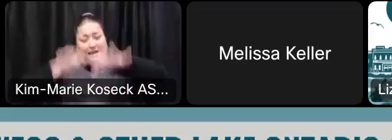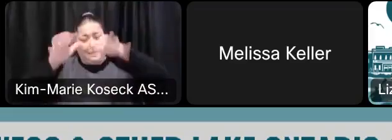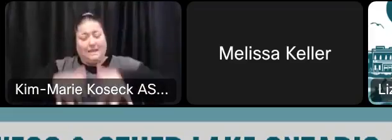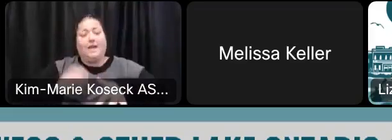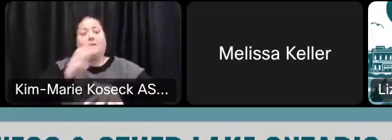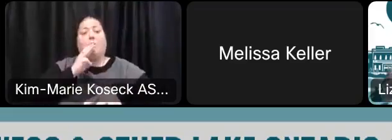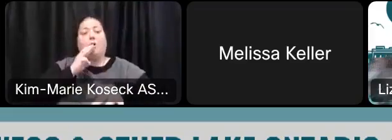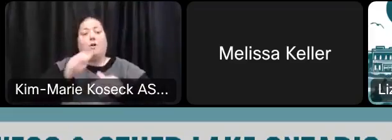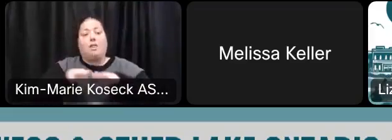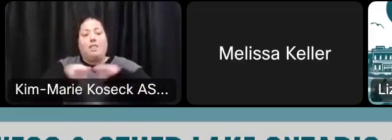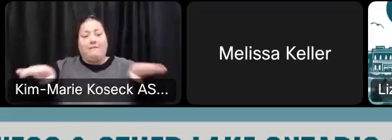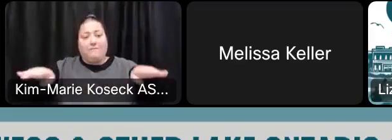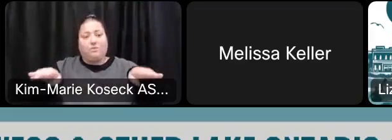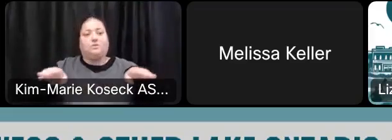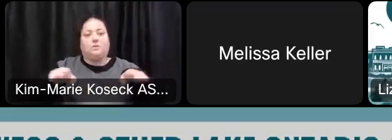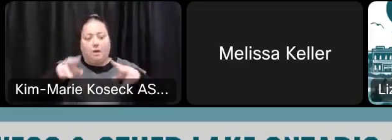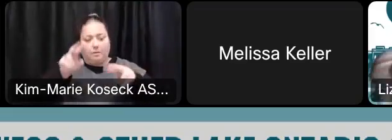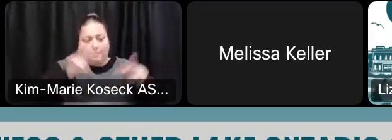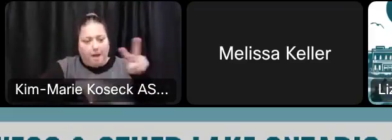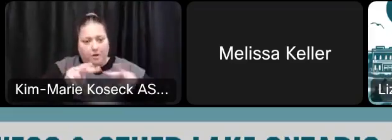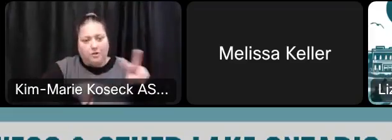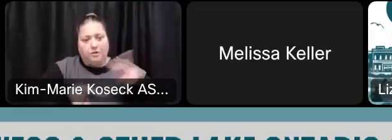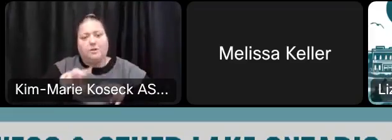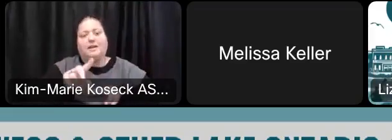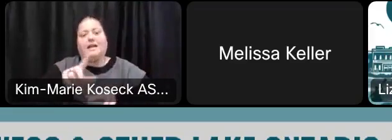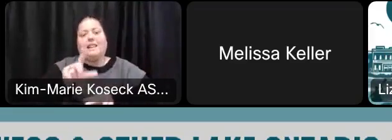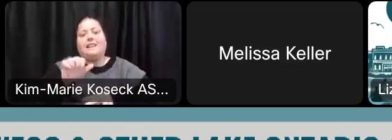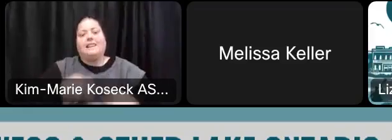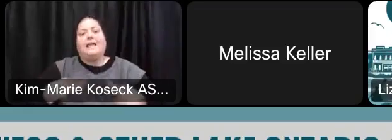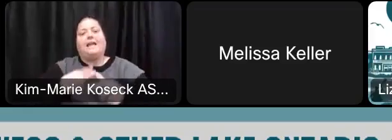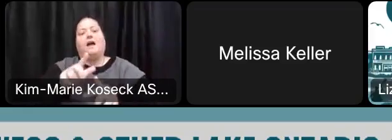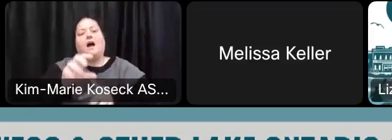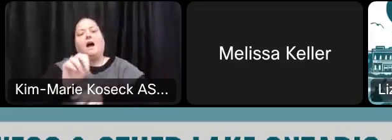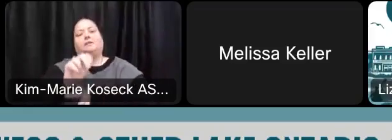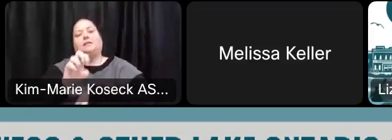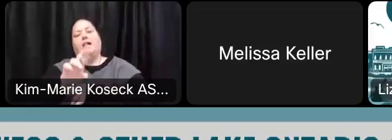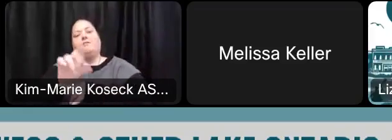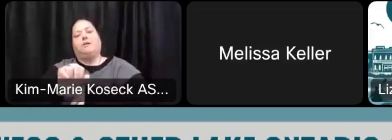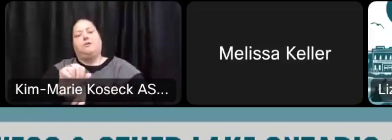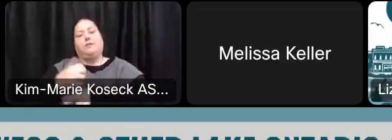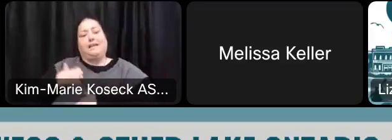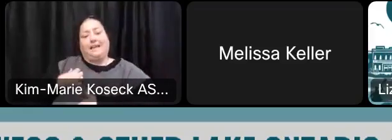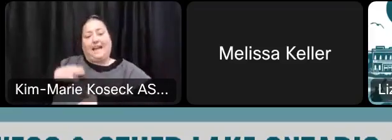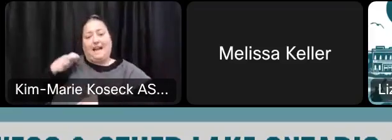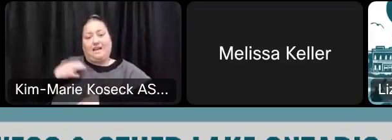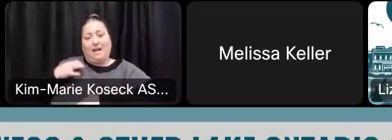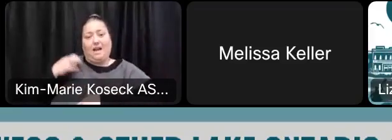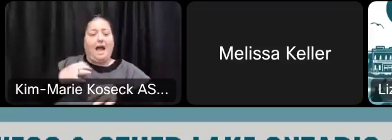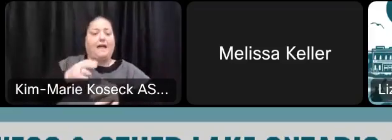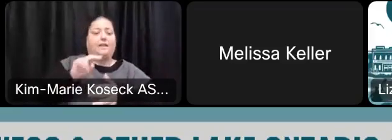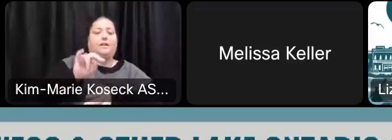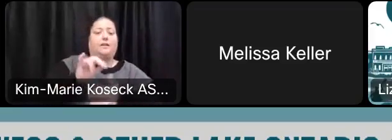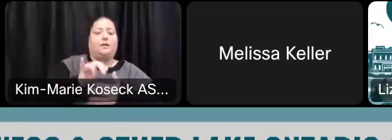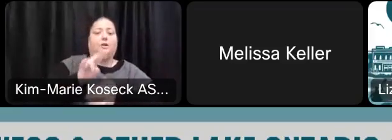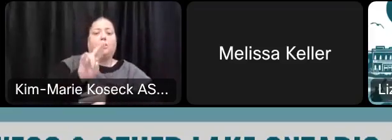in Lake Ontario, which are monitored by and regulated by Canada and the United States.